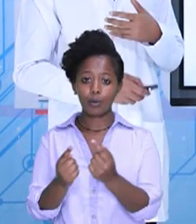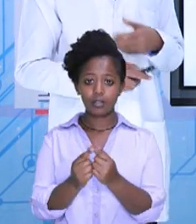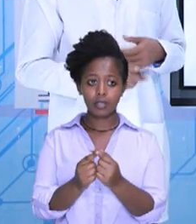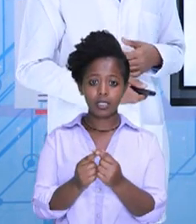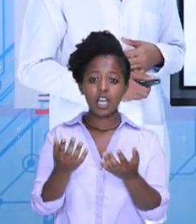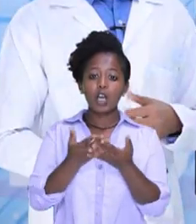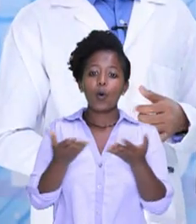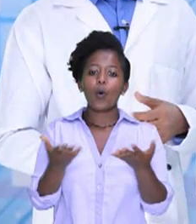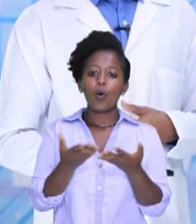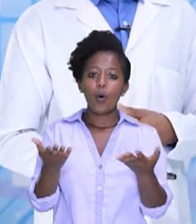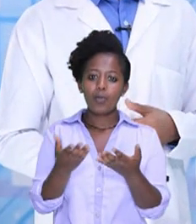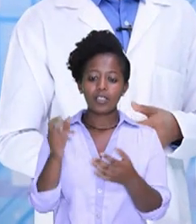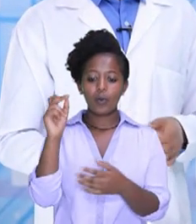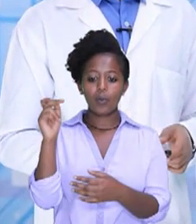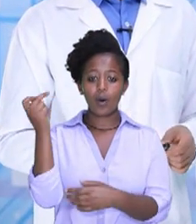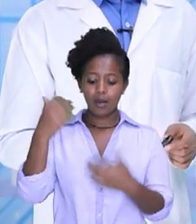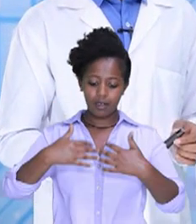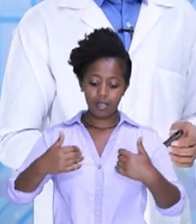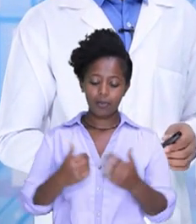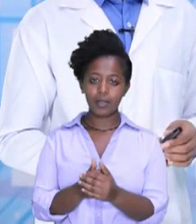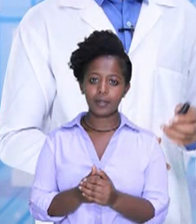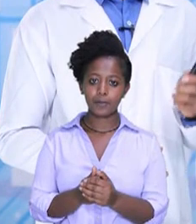common wild animals.